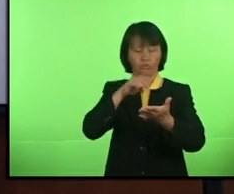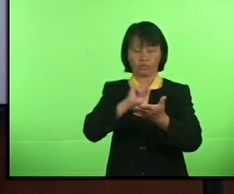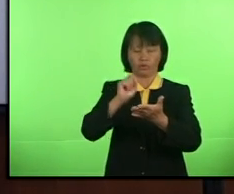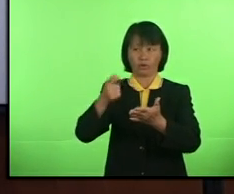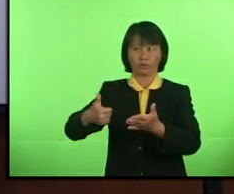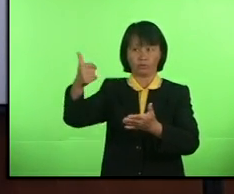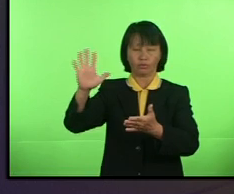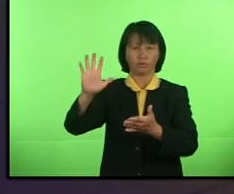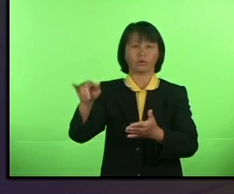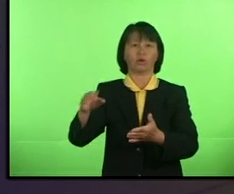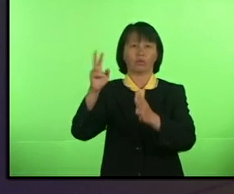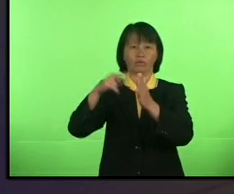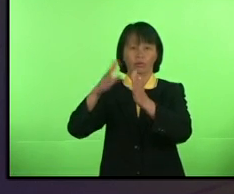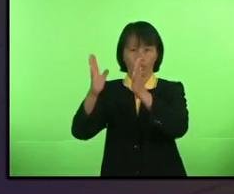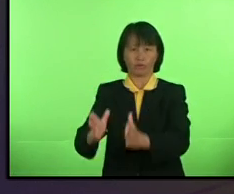readers.